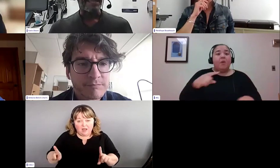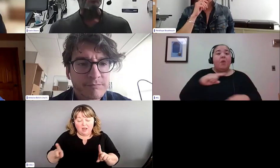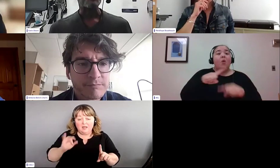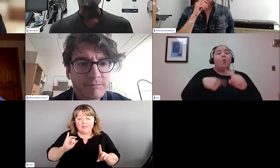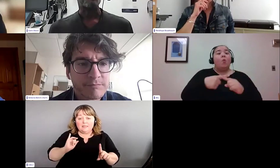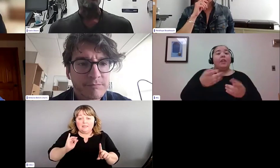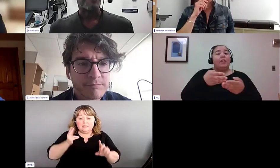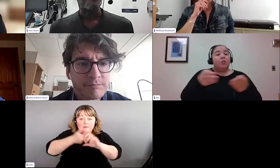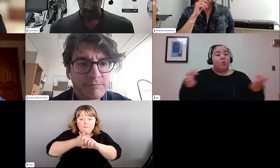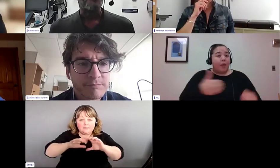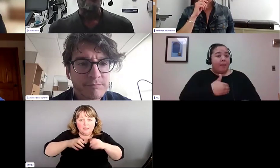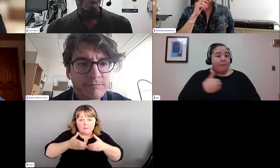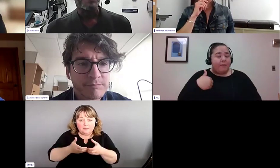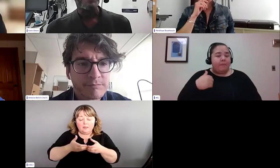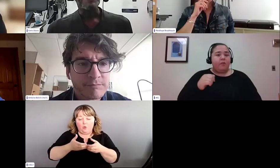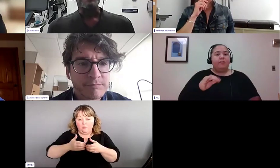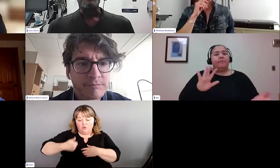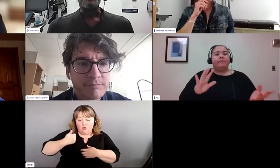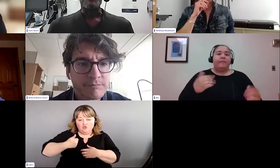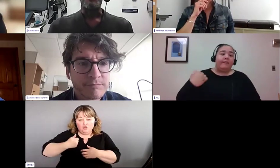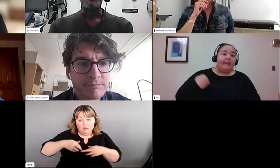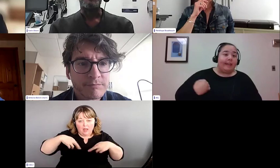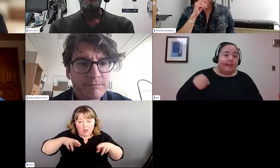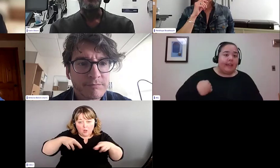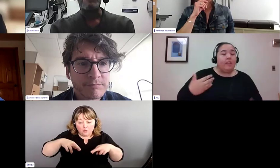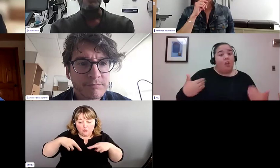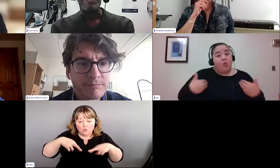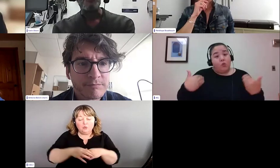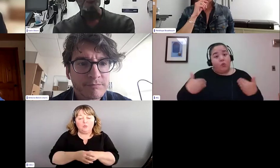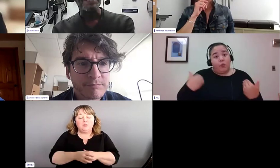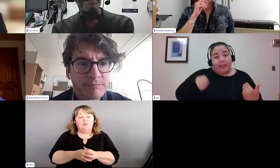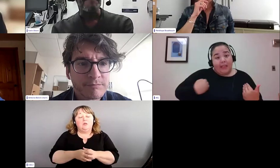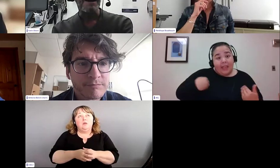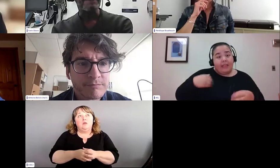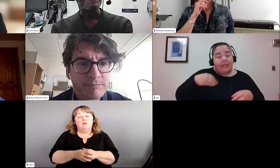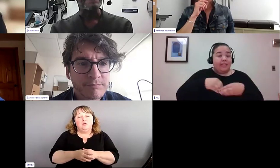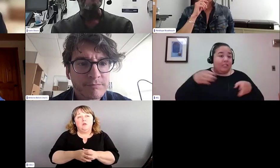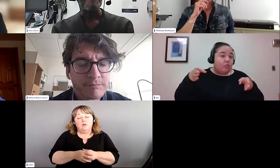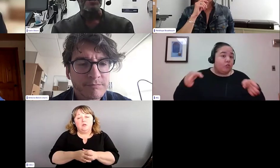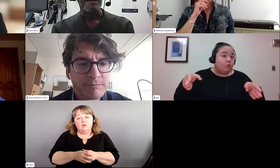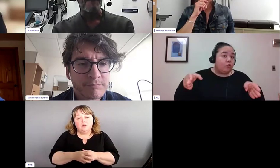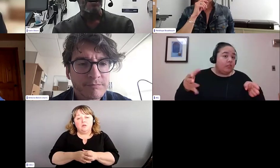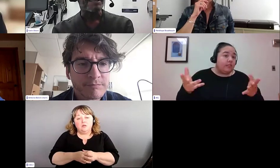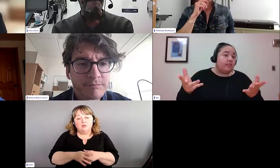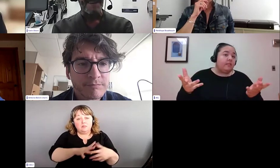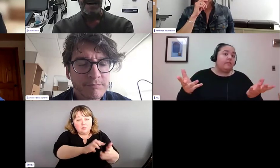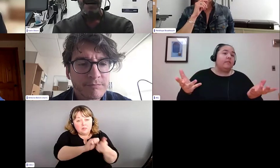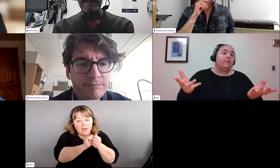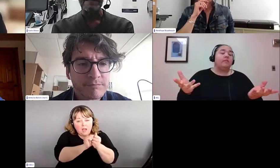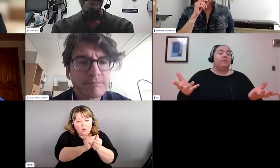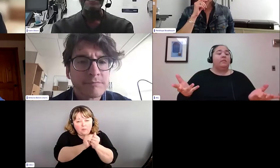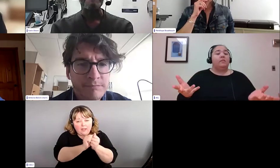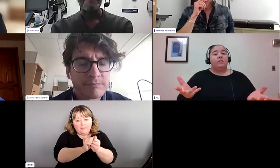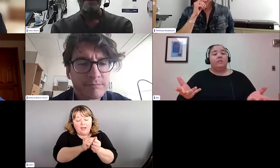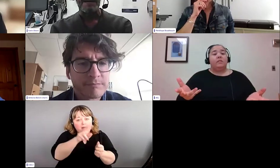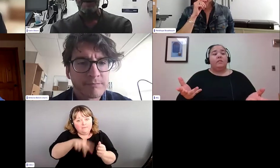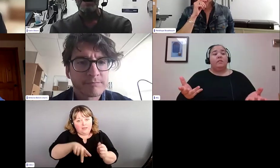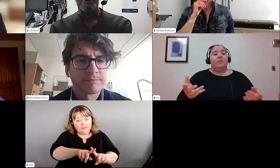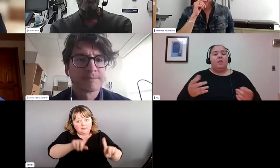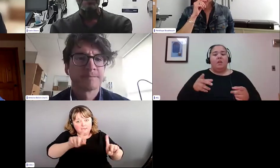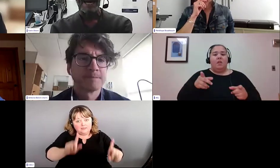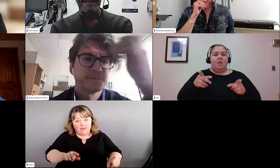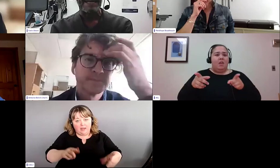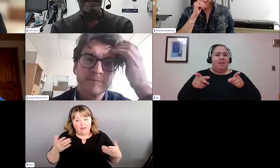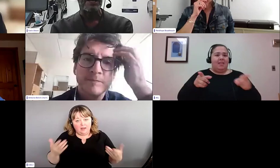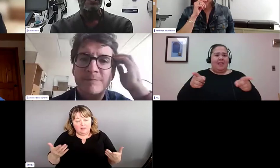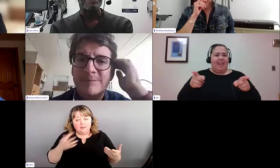member of a gang, of a youth gang in the streets, the combination is